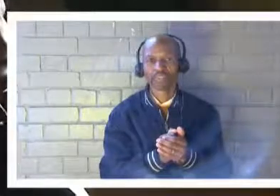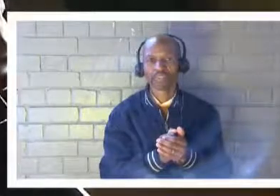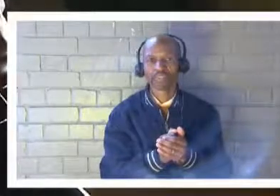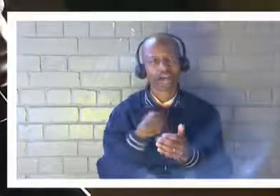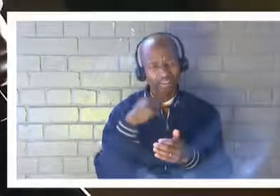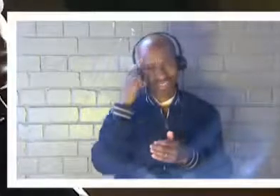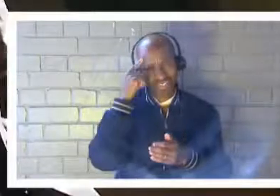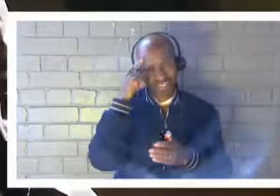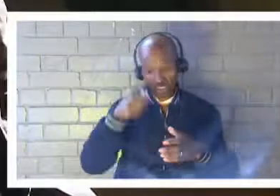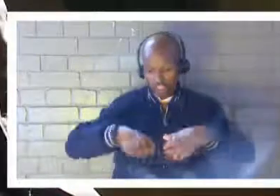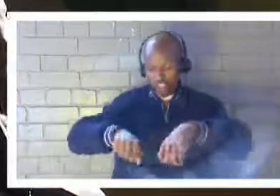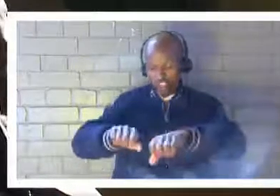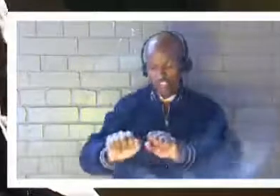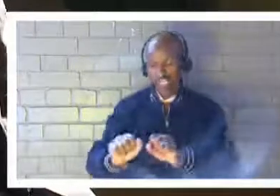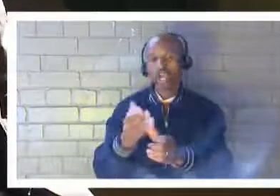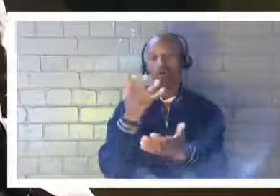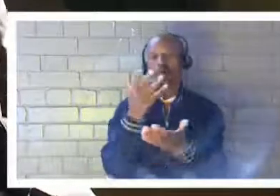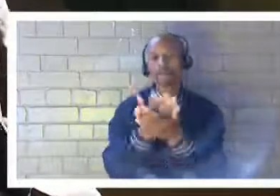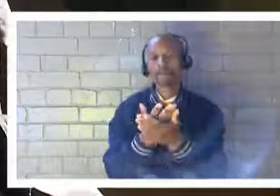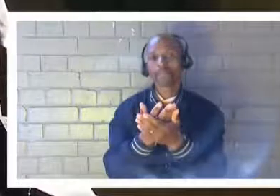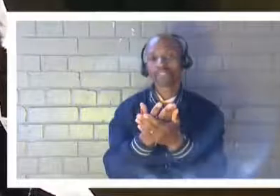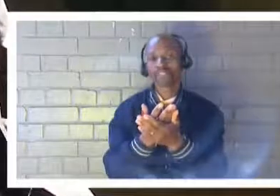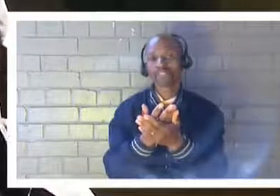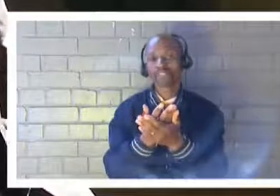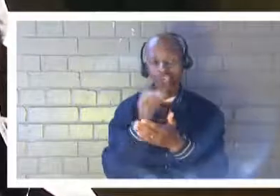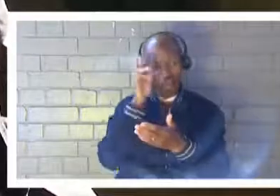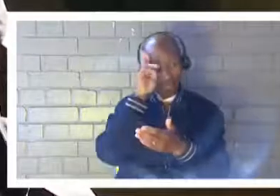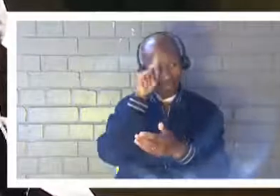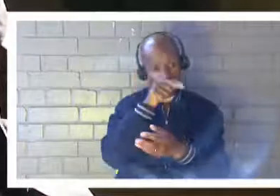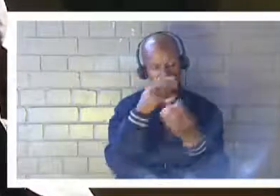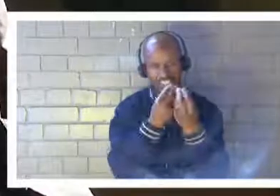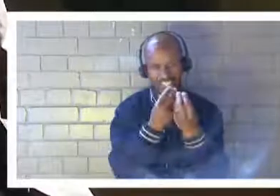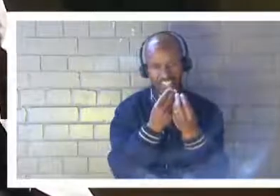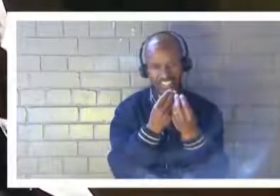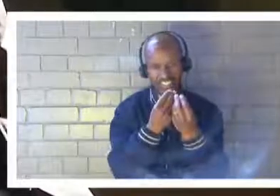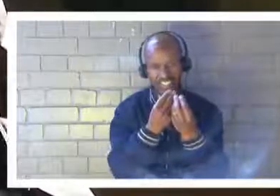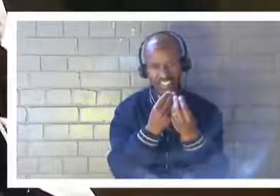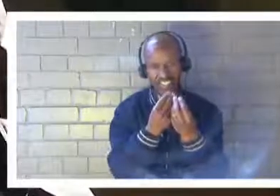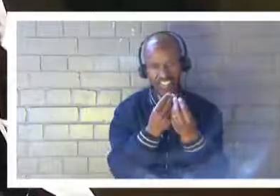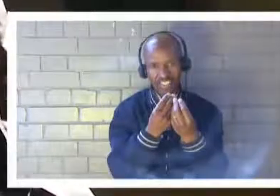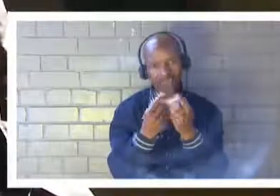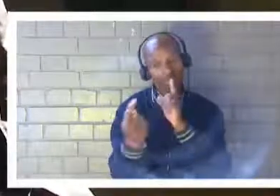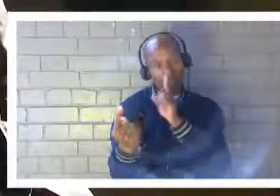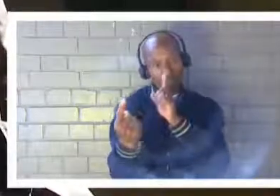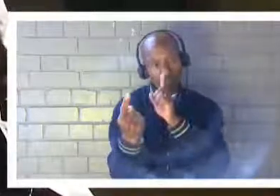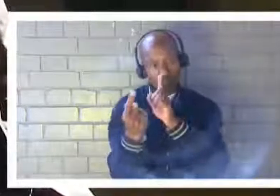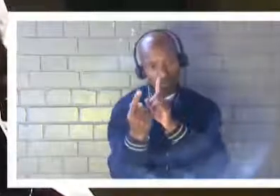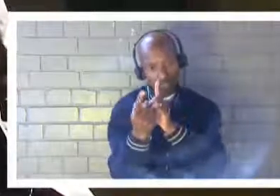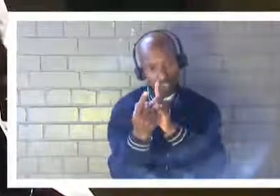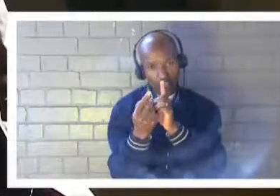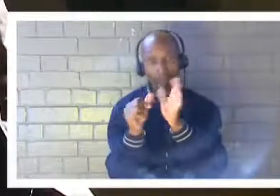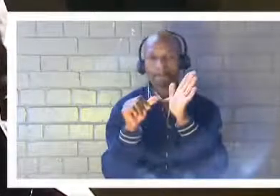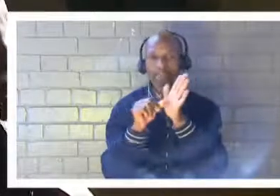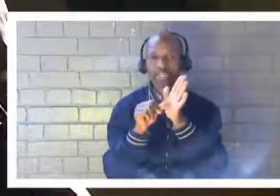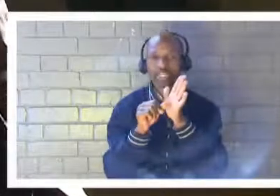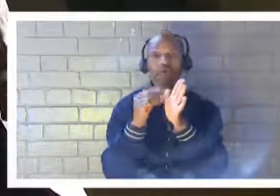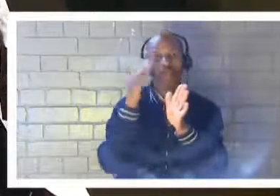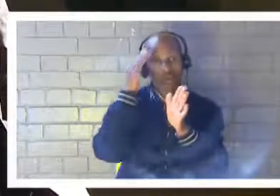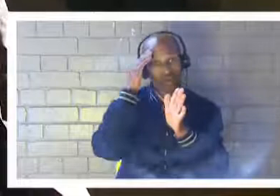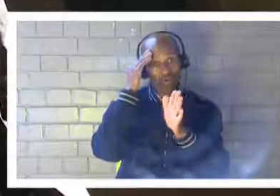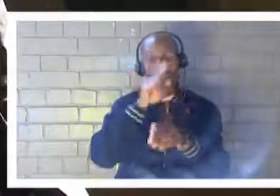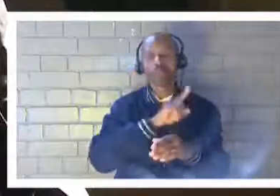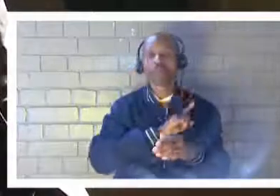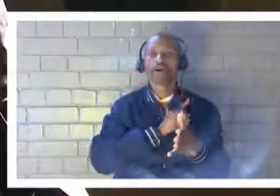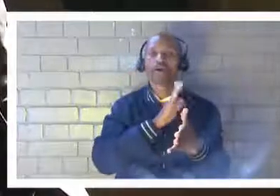I think, Chair, we should actually take these things in a very holistic approach. We know for the